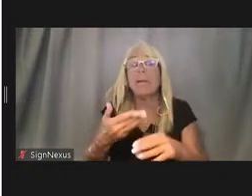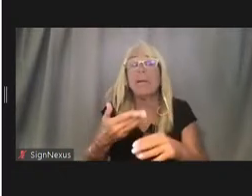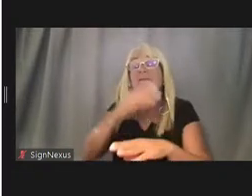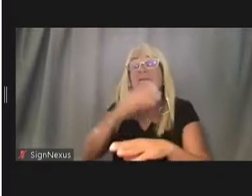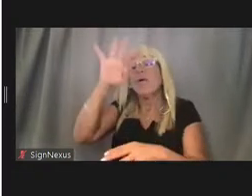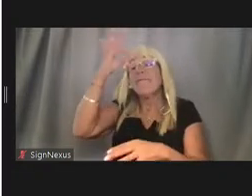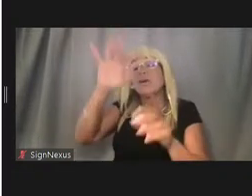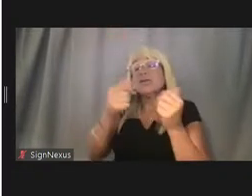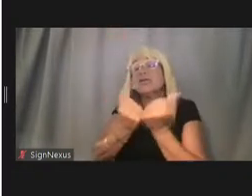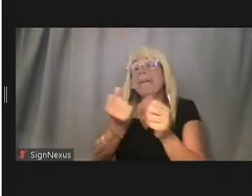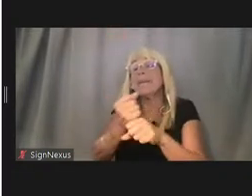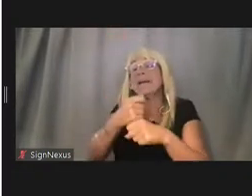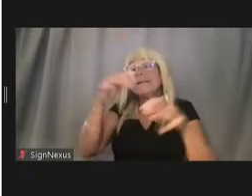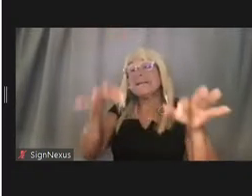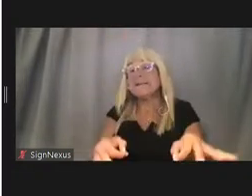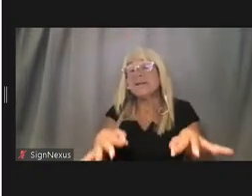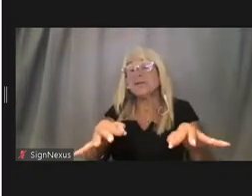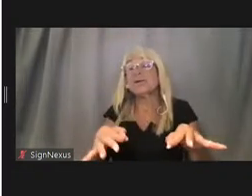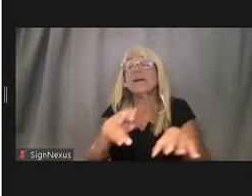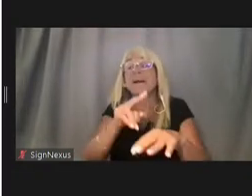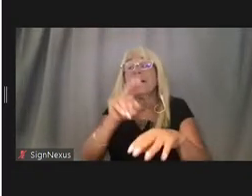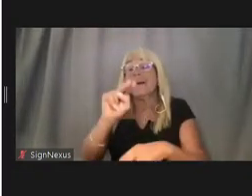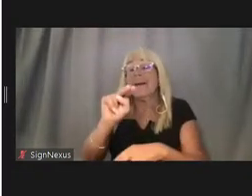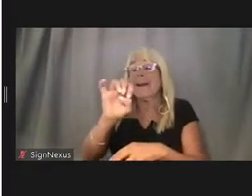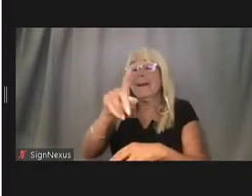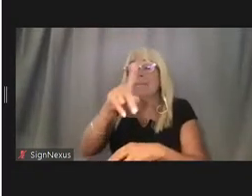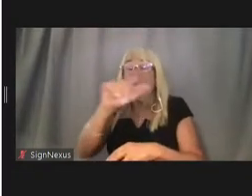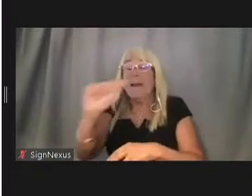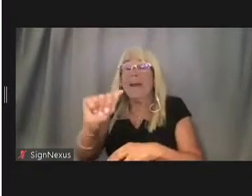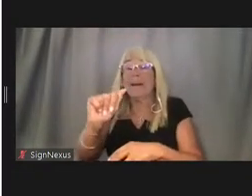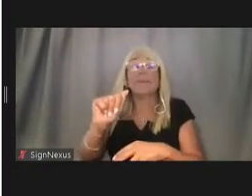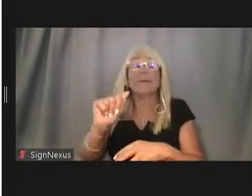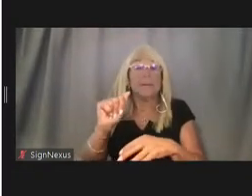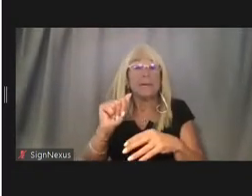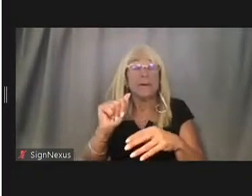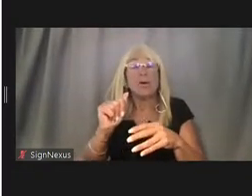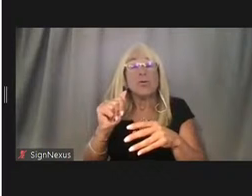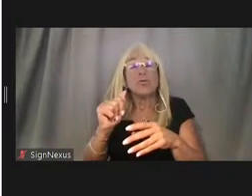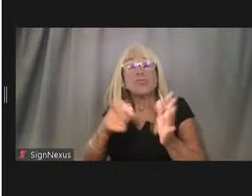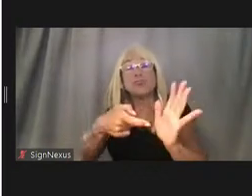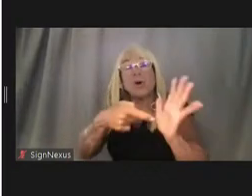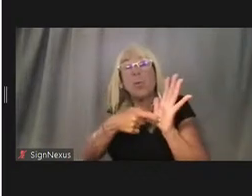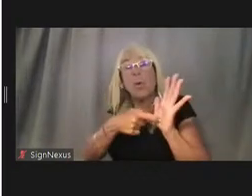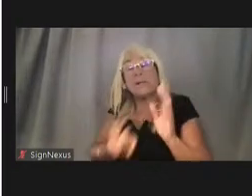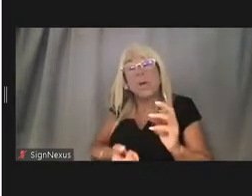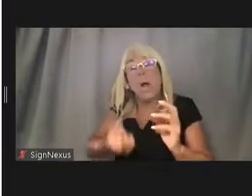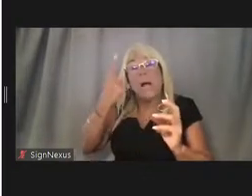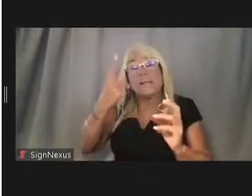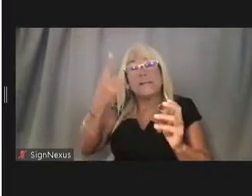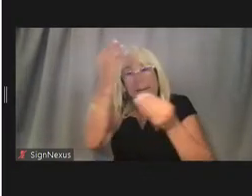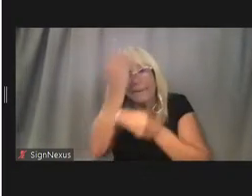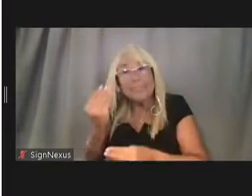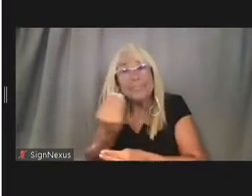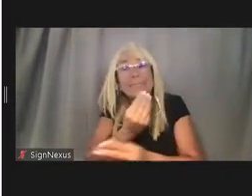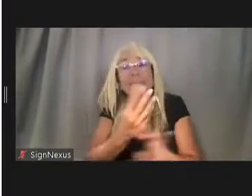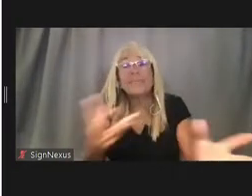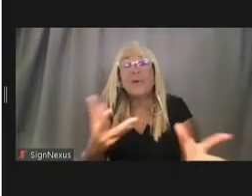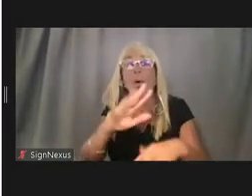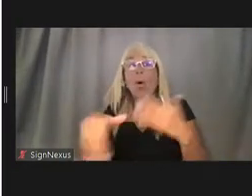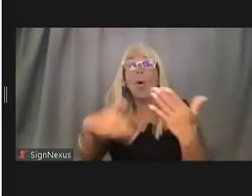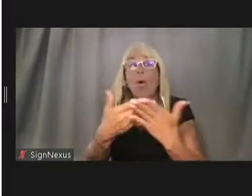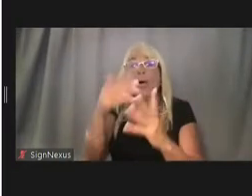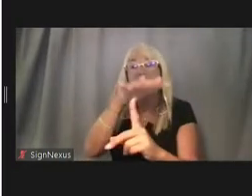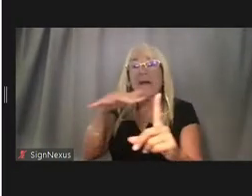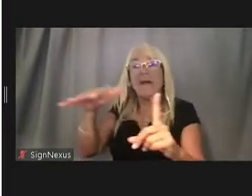the National Environmental Policy Act for NEPA requires the federal agency to understand and disclose the environmental effects of the